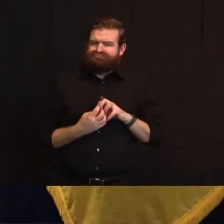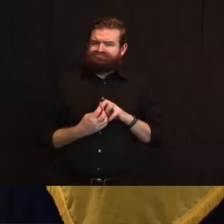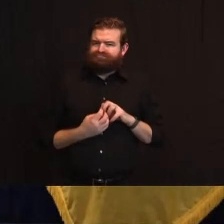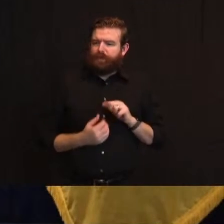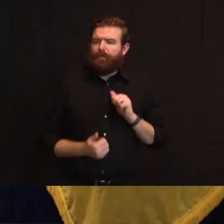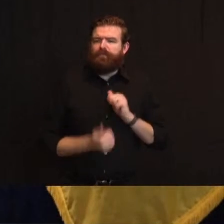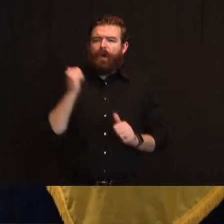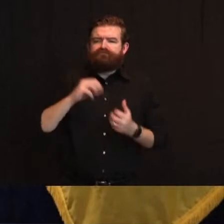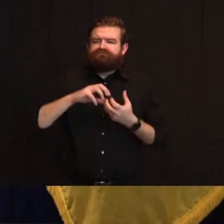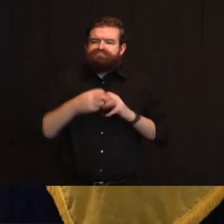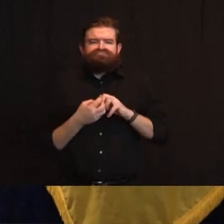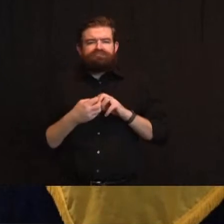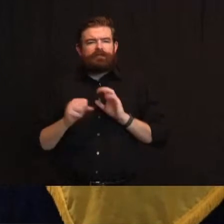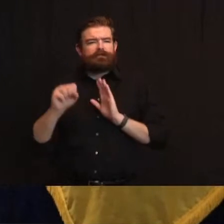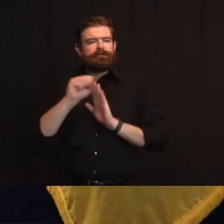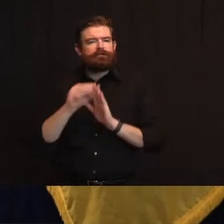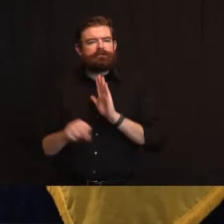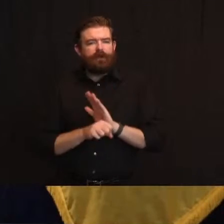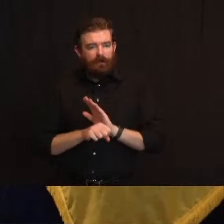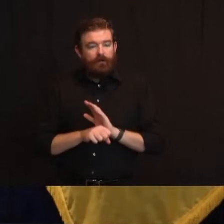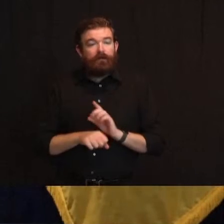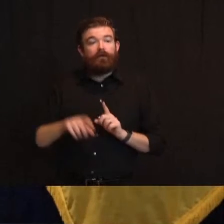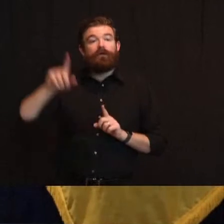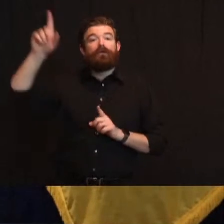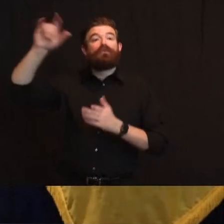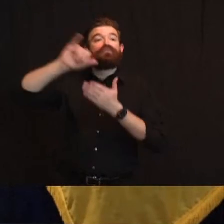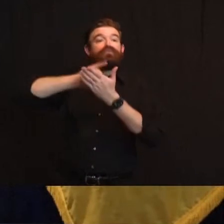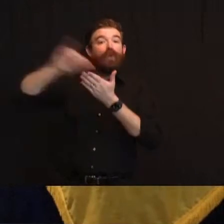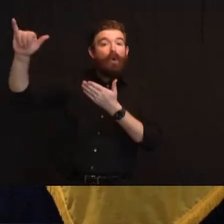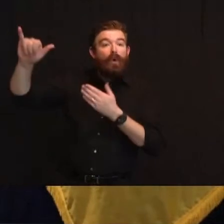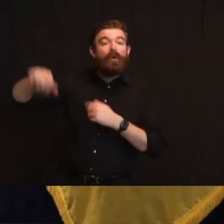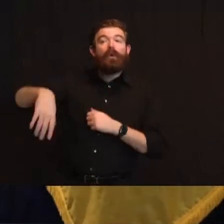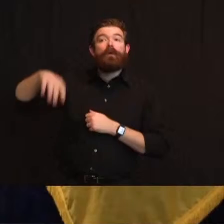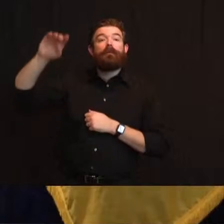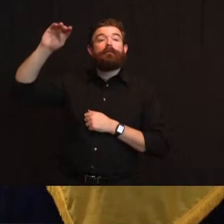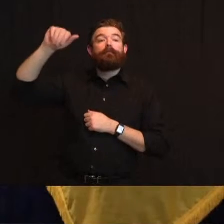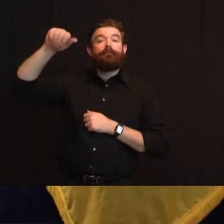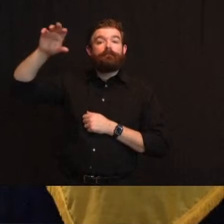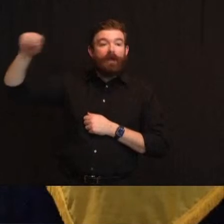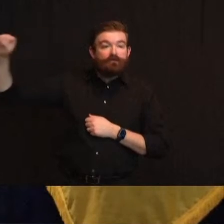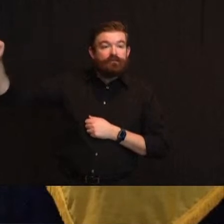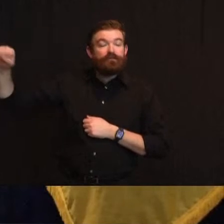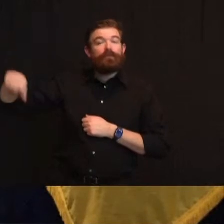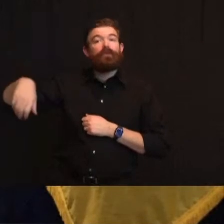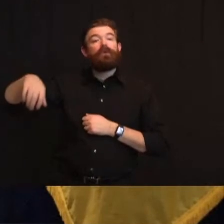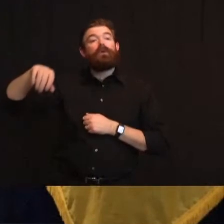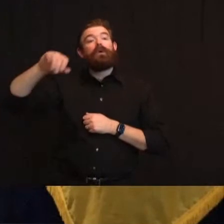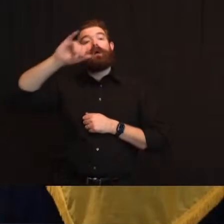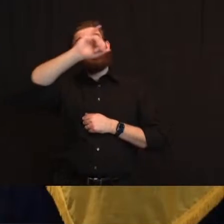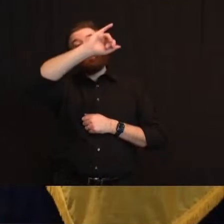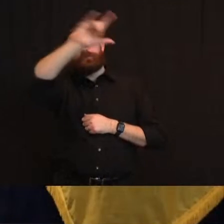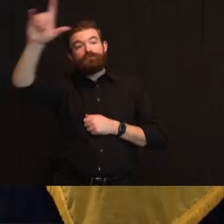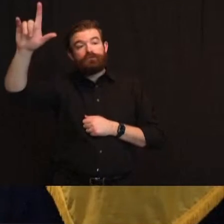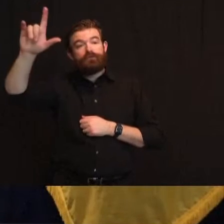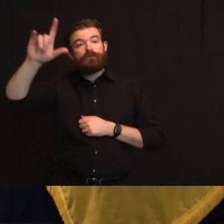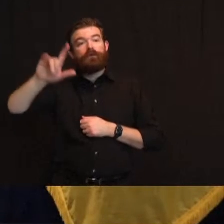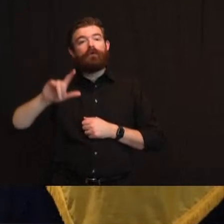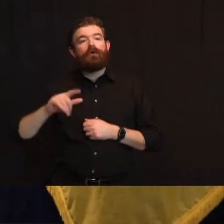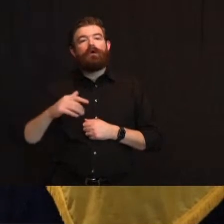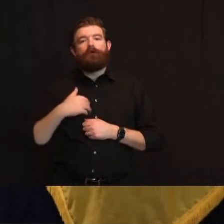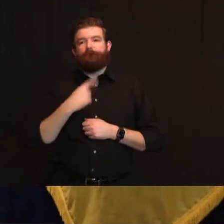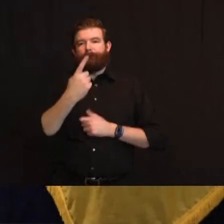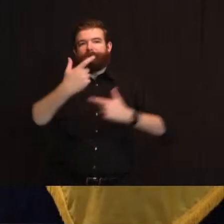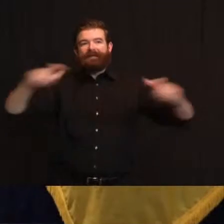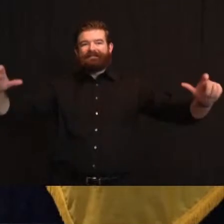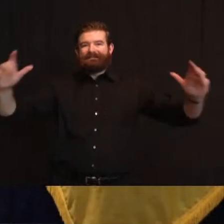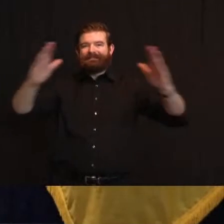is one of those states, Massachusetts with Boston, Illinois with Chicago, would be others, where there's one big metropolis